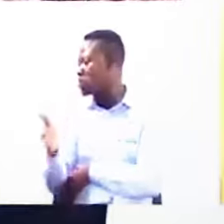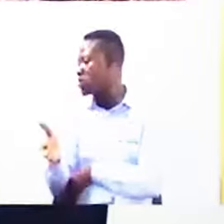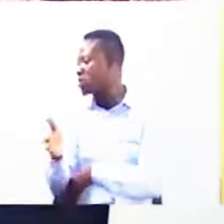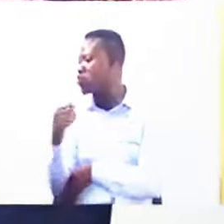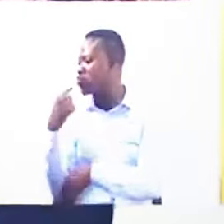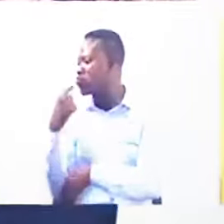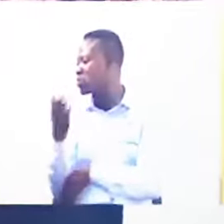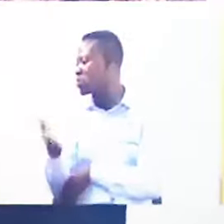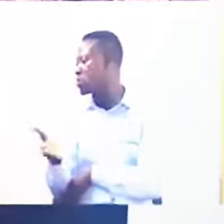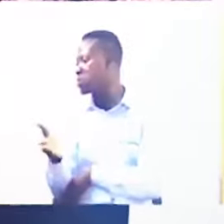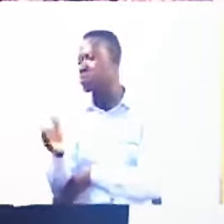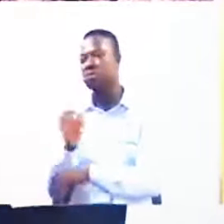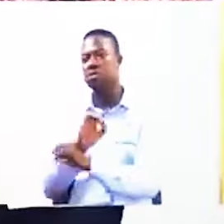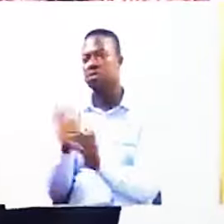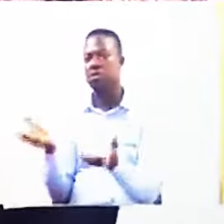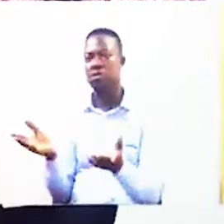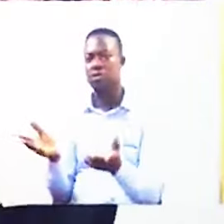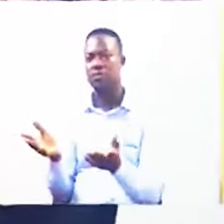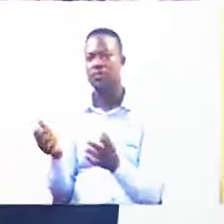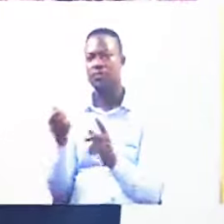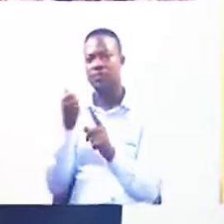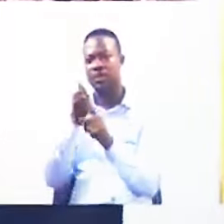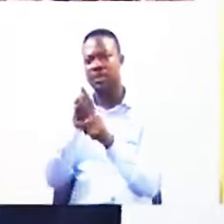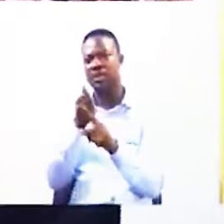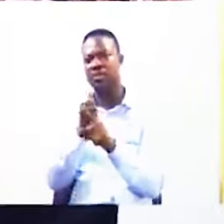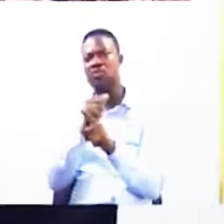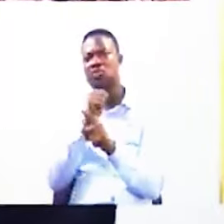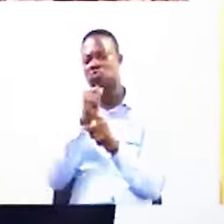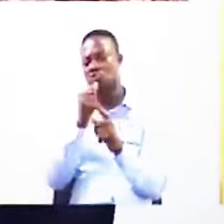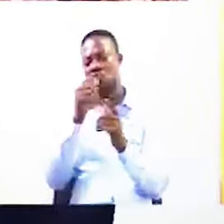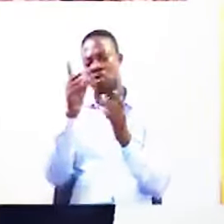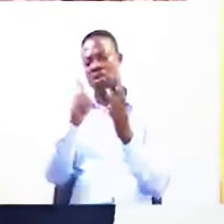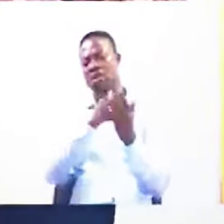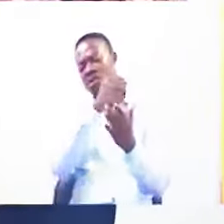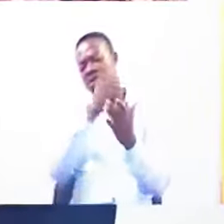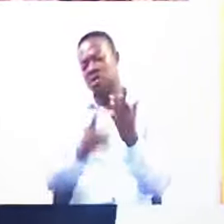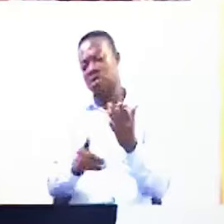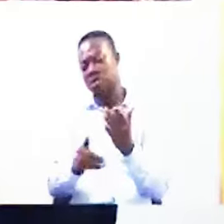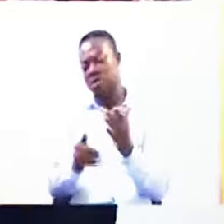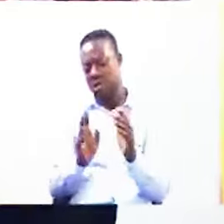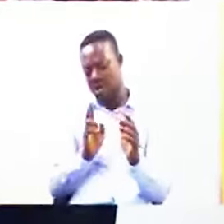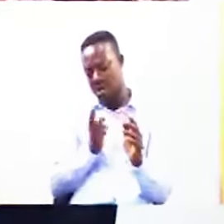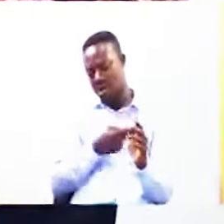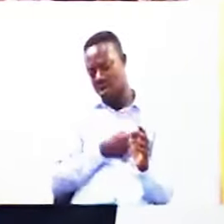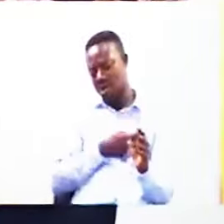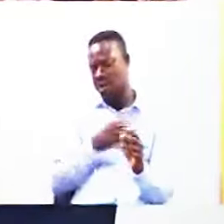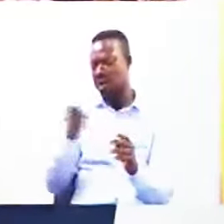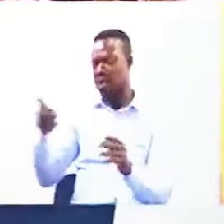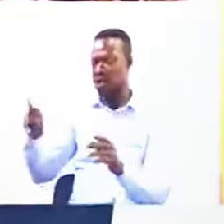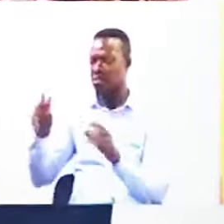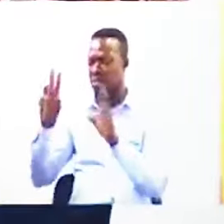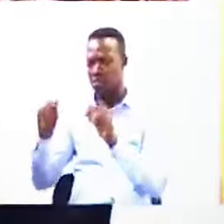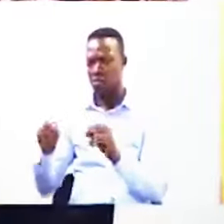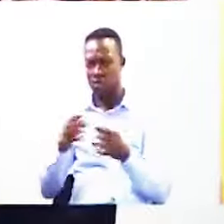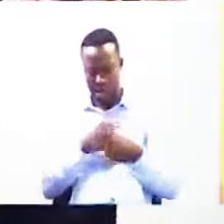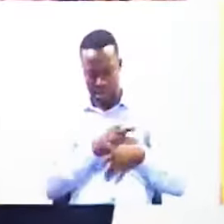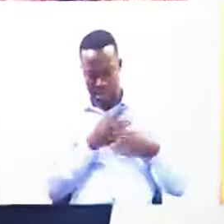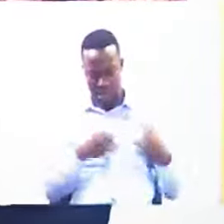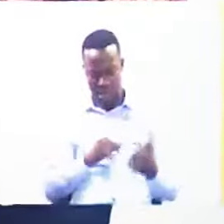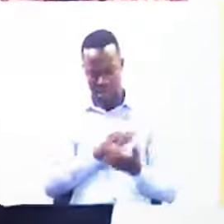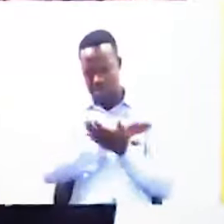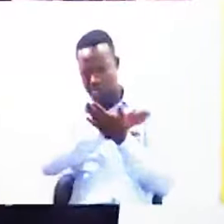He did not discriminate between us and them, for he purified their hearts by